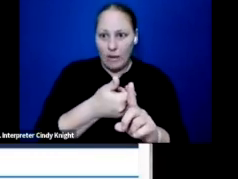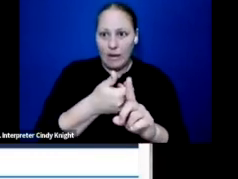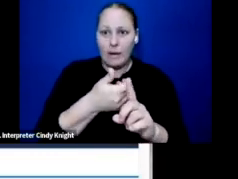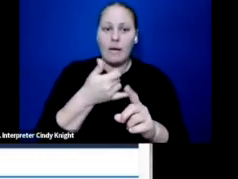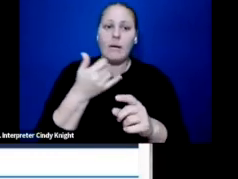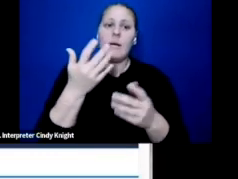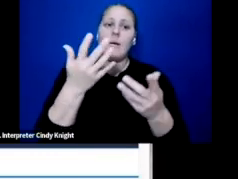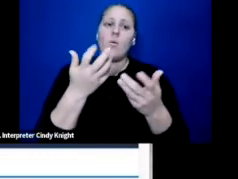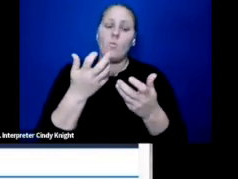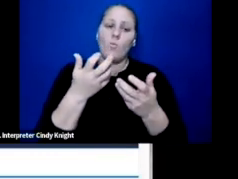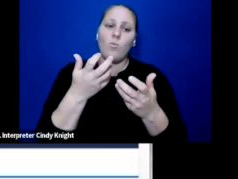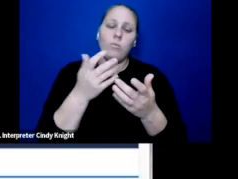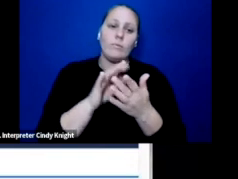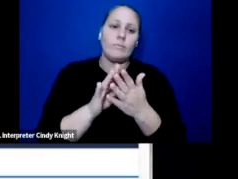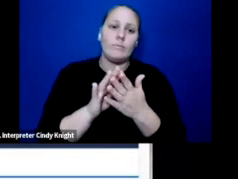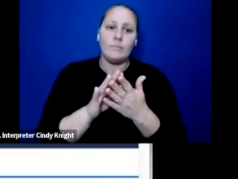would want to